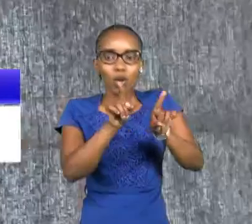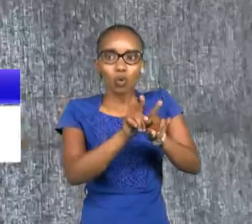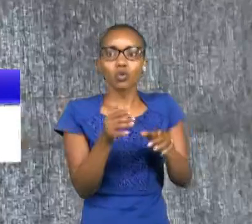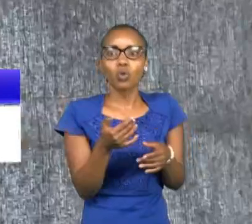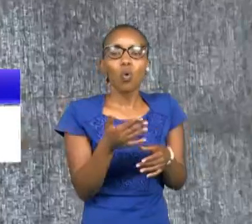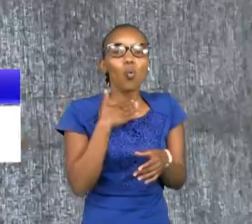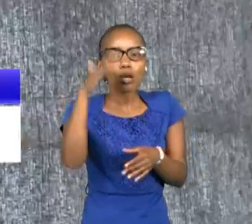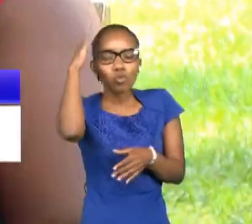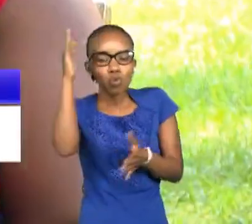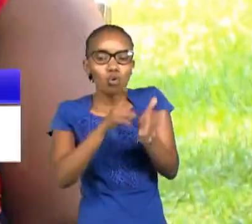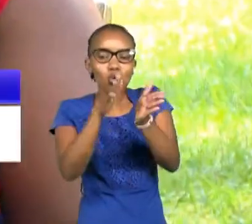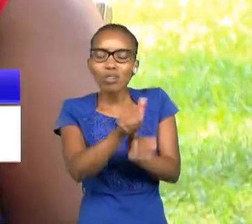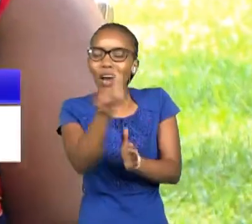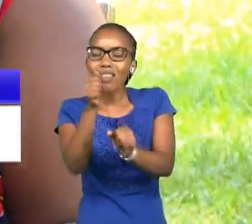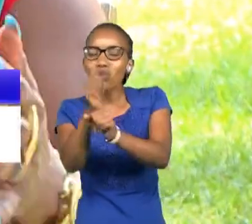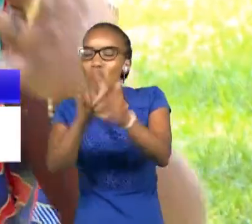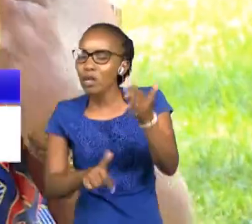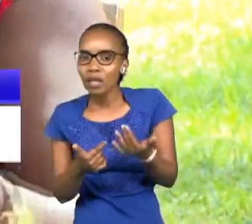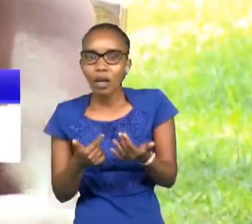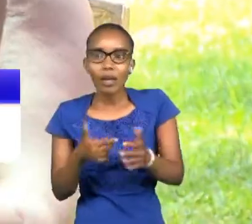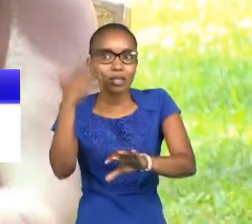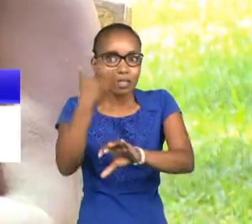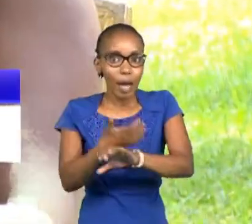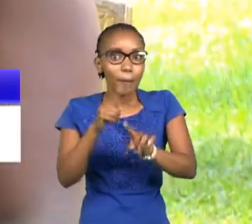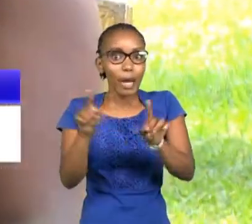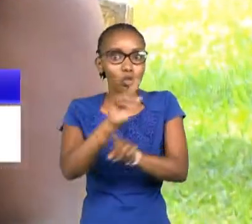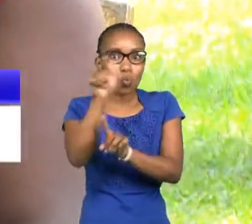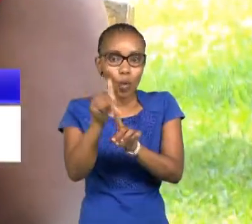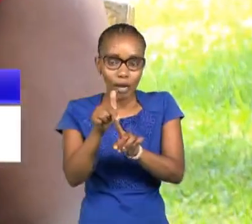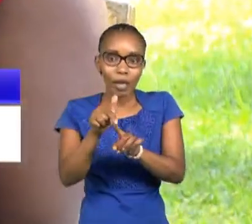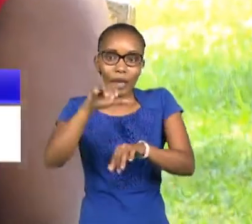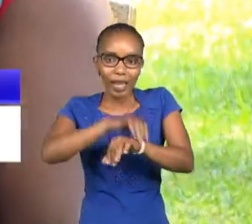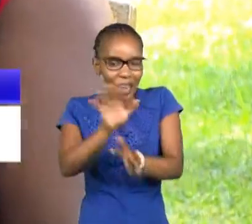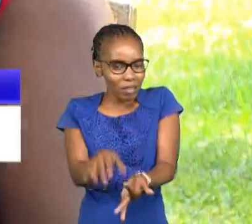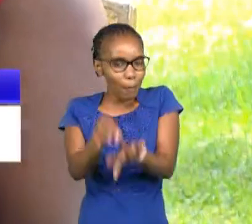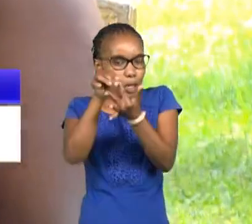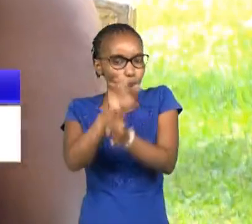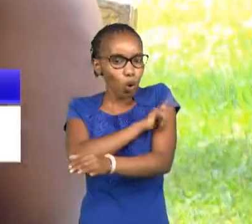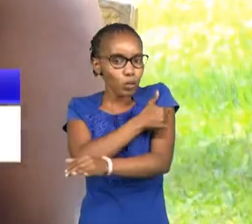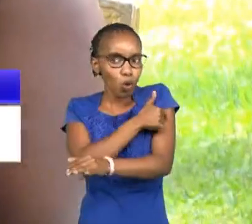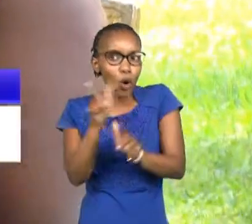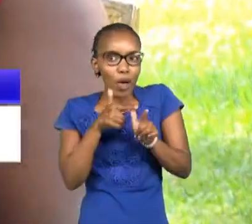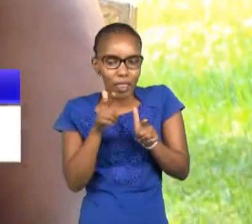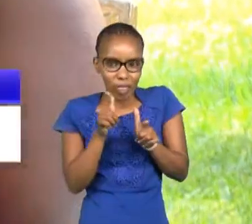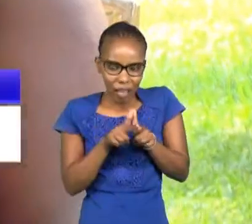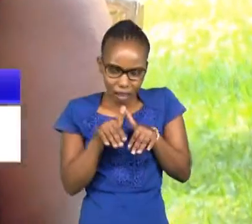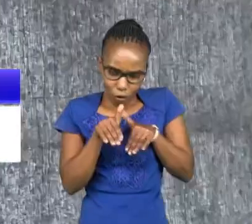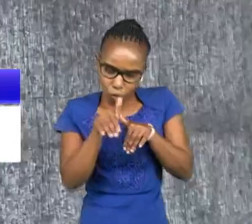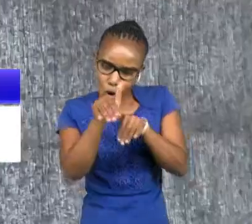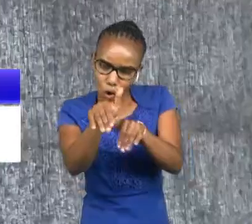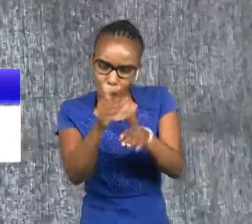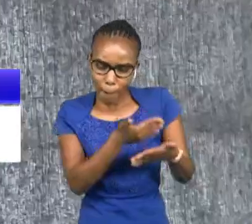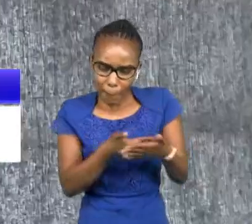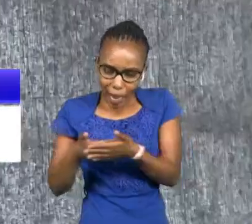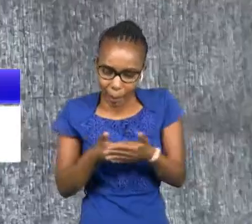other doctor is doing, and it has been difficult. But when you're in a specialist center, then they are keeping track of how the baby is doing.